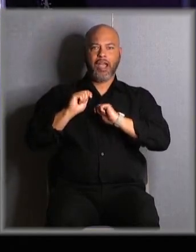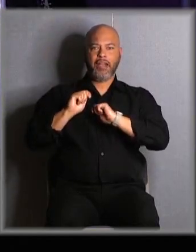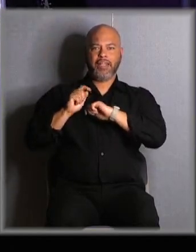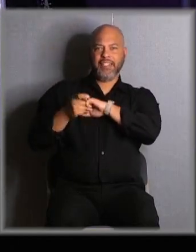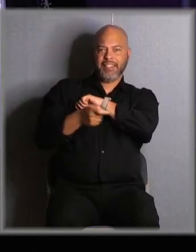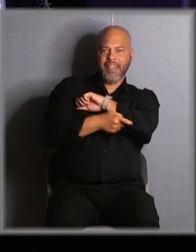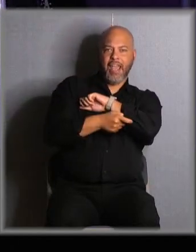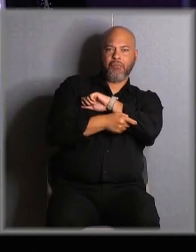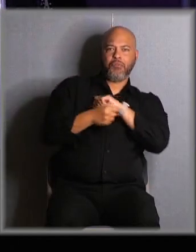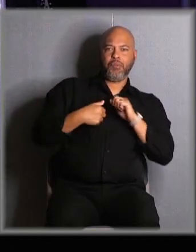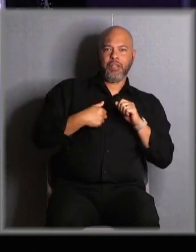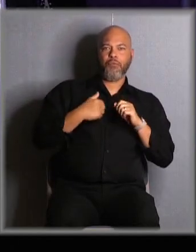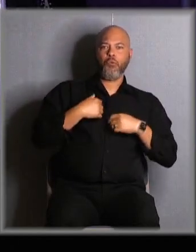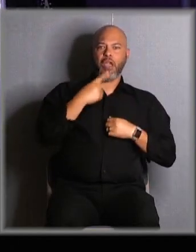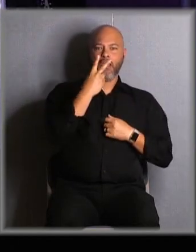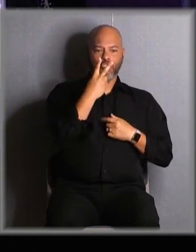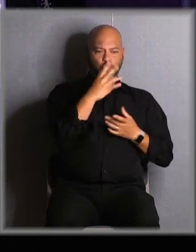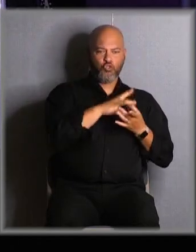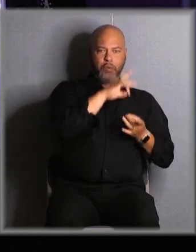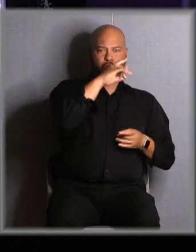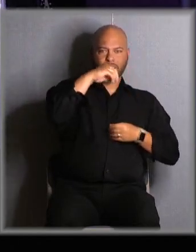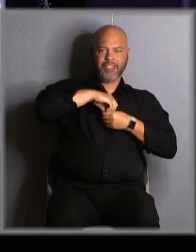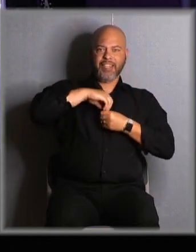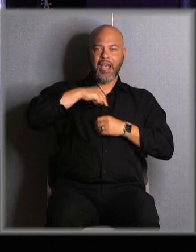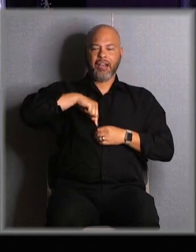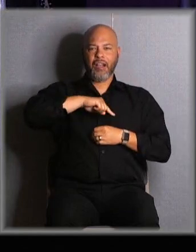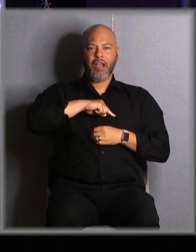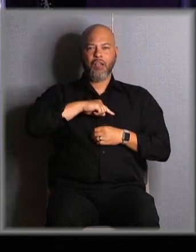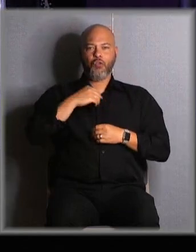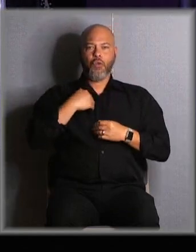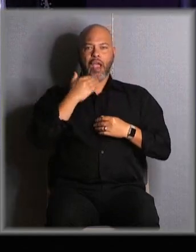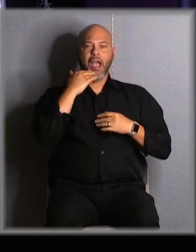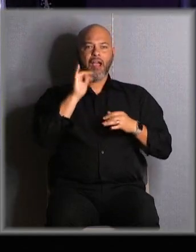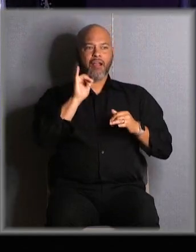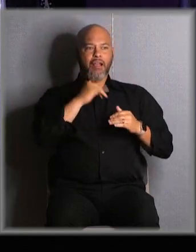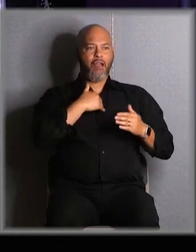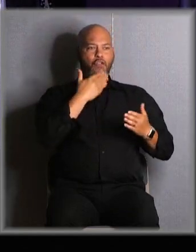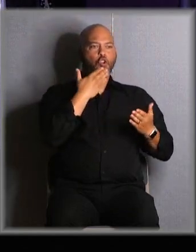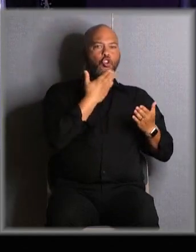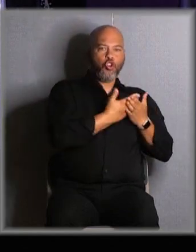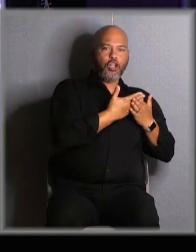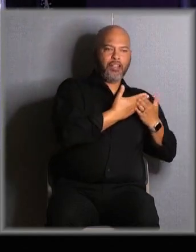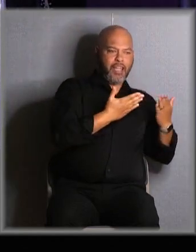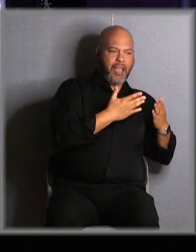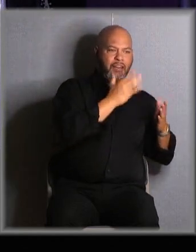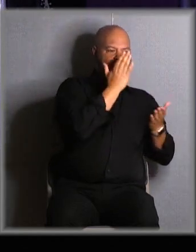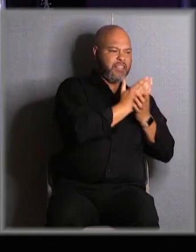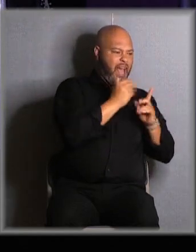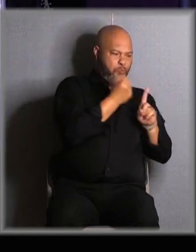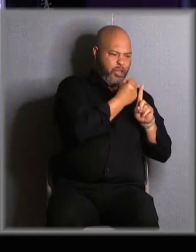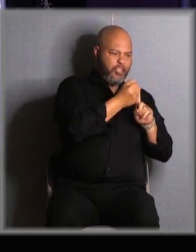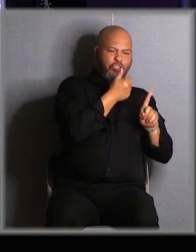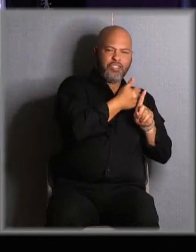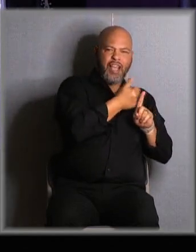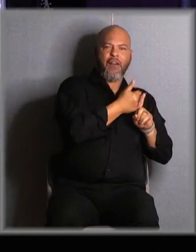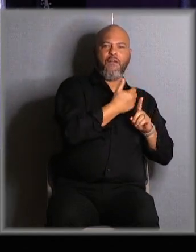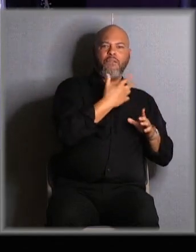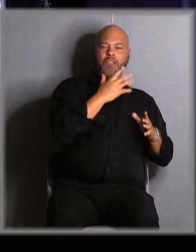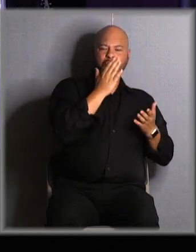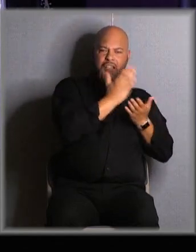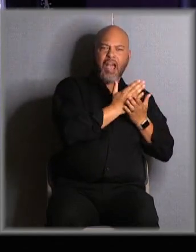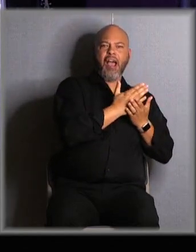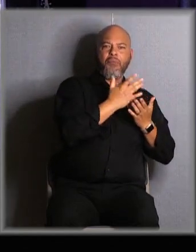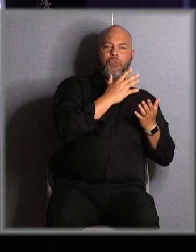There's two spirits in all of us. There's a good spirit. Stop beating yourself up, brother. Stop beating yourself